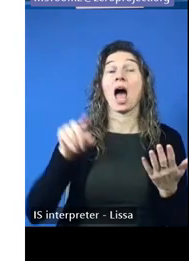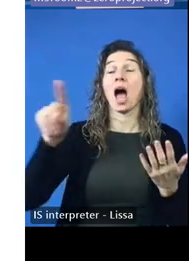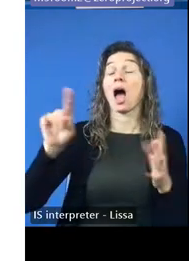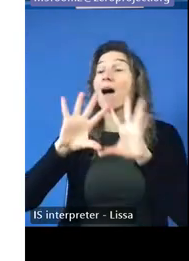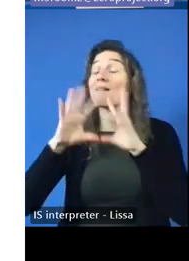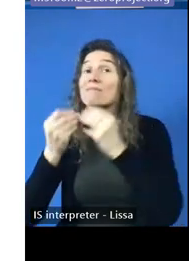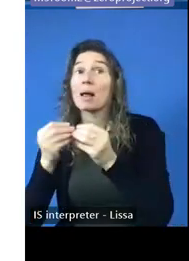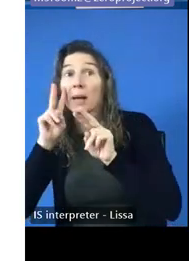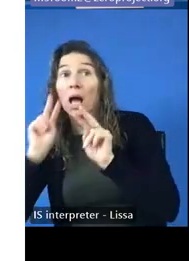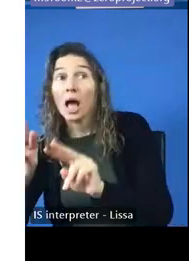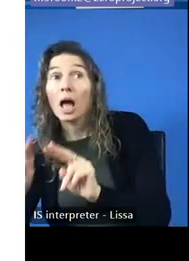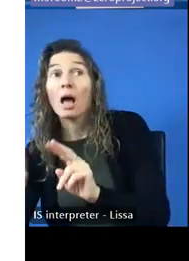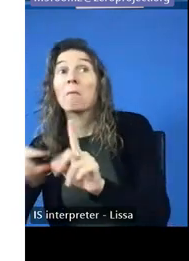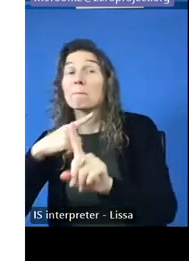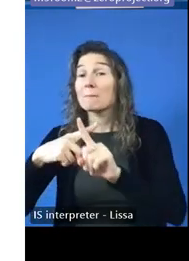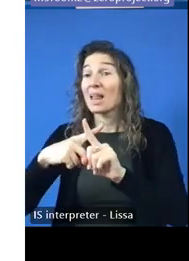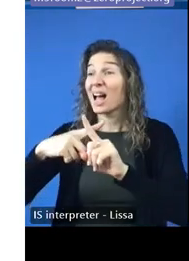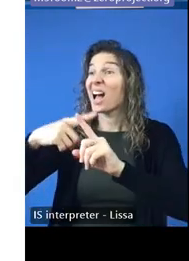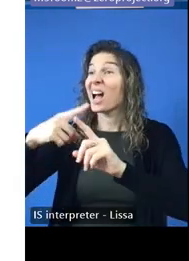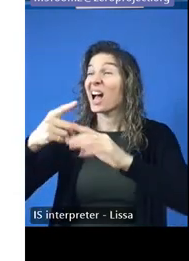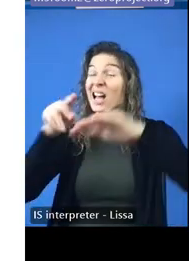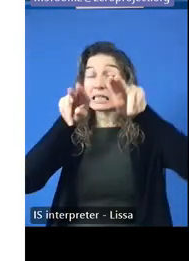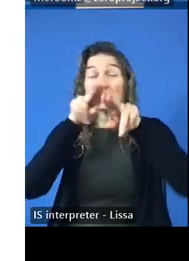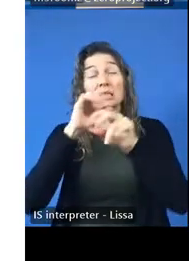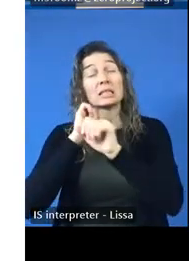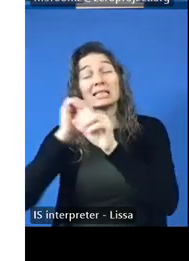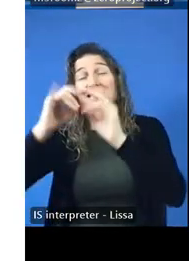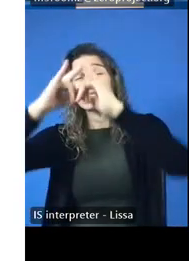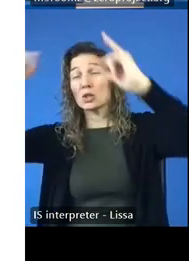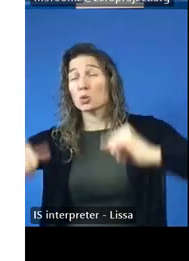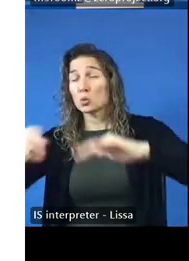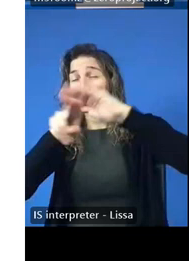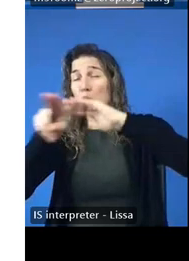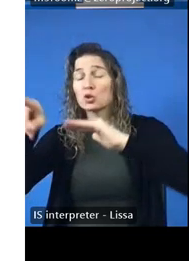data on nutrition and feeding status of children with disabilities.